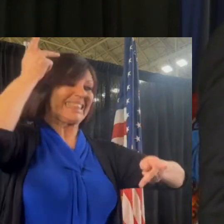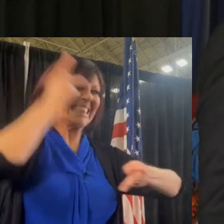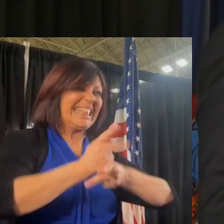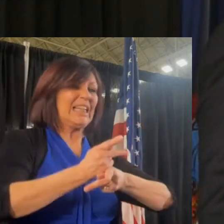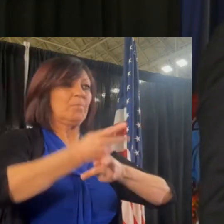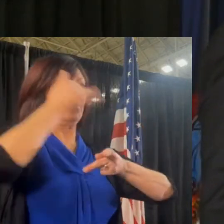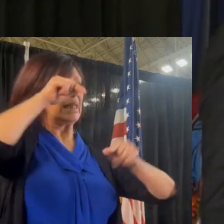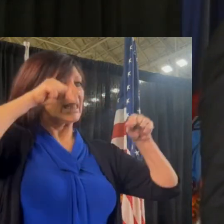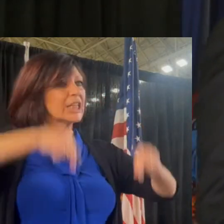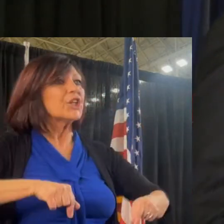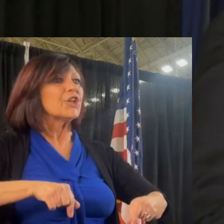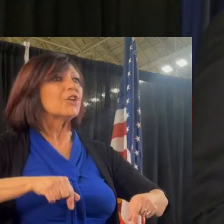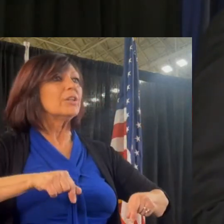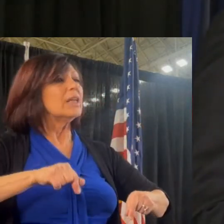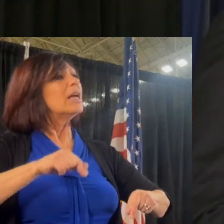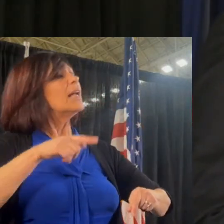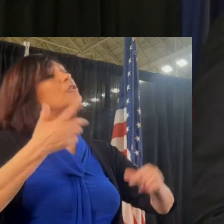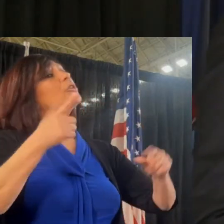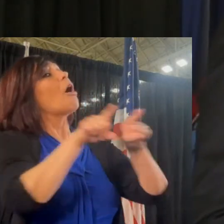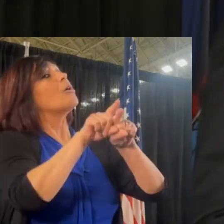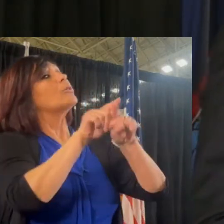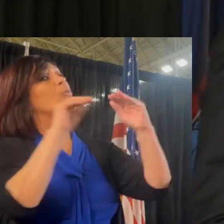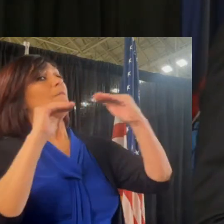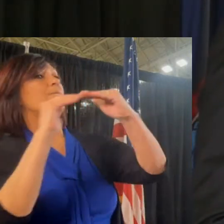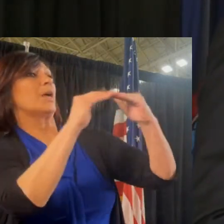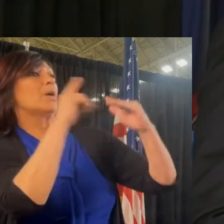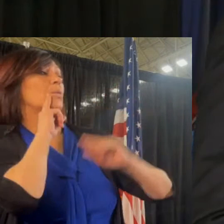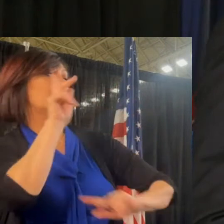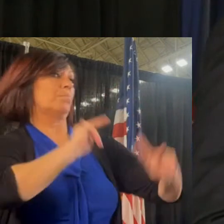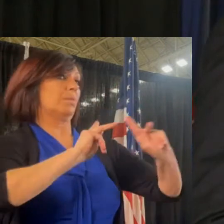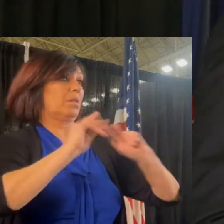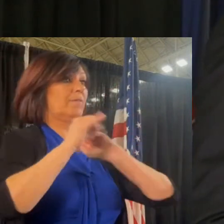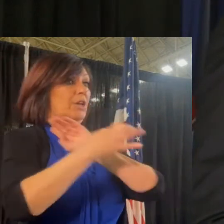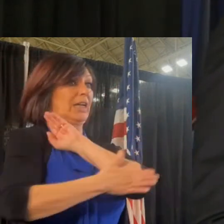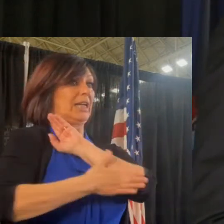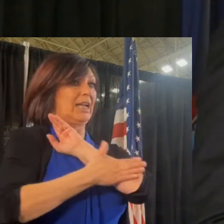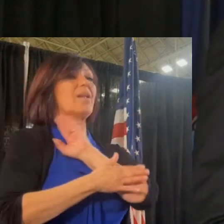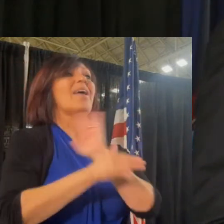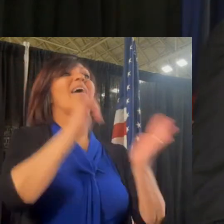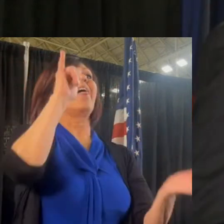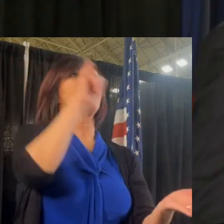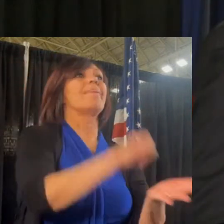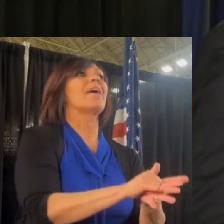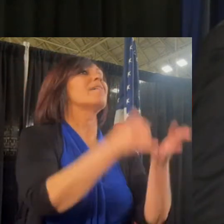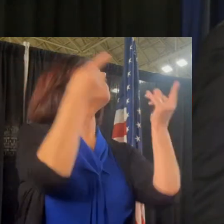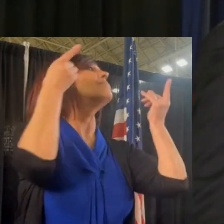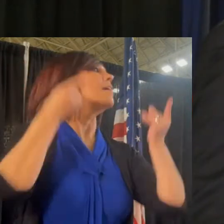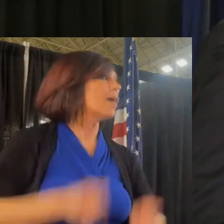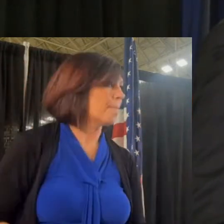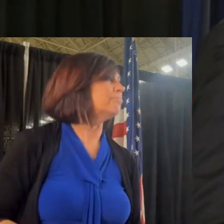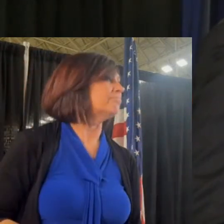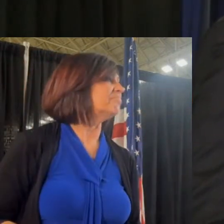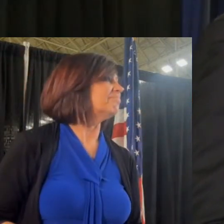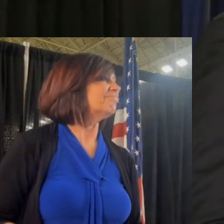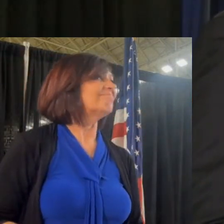here, but was also fair to the people of Erie County. That is exactly what we did.